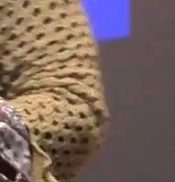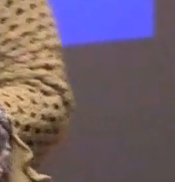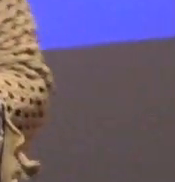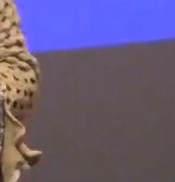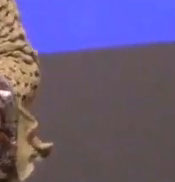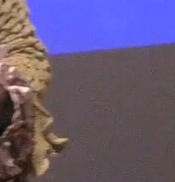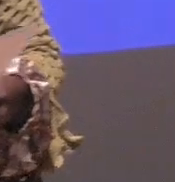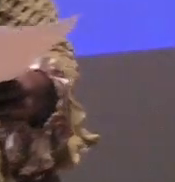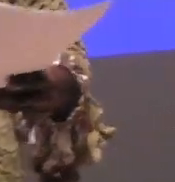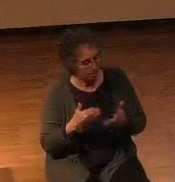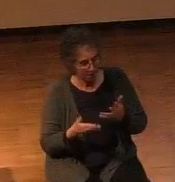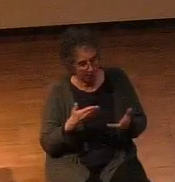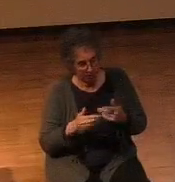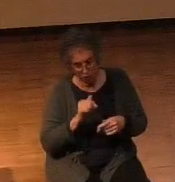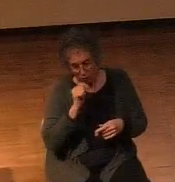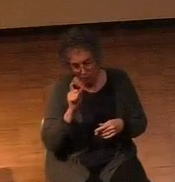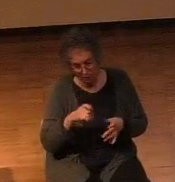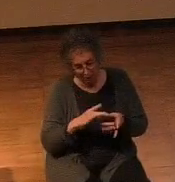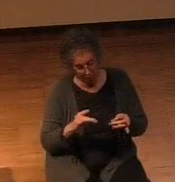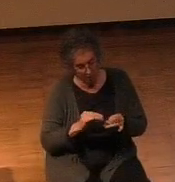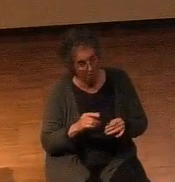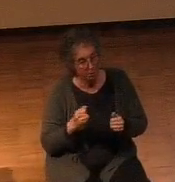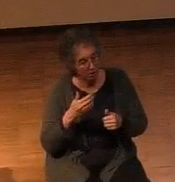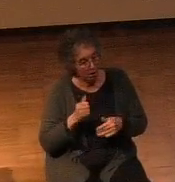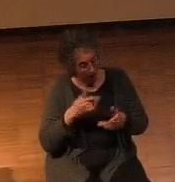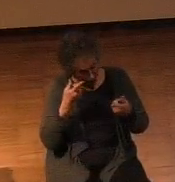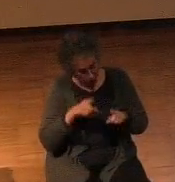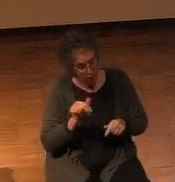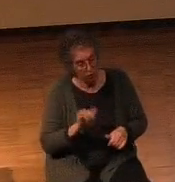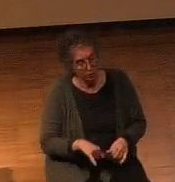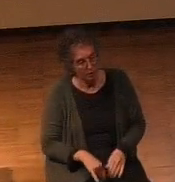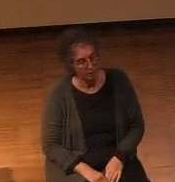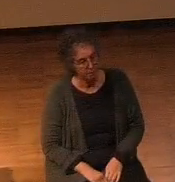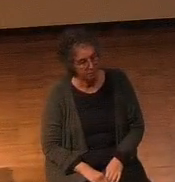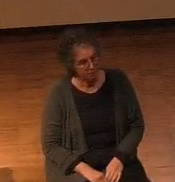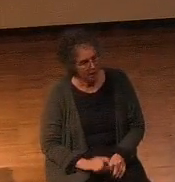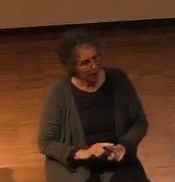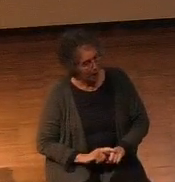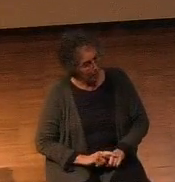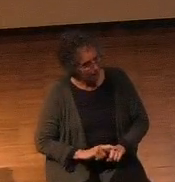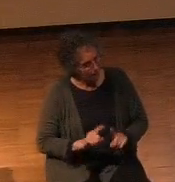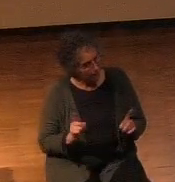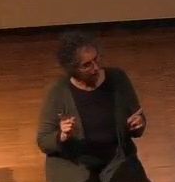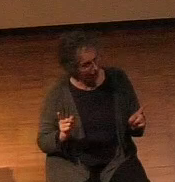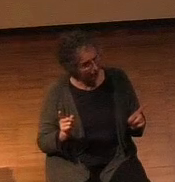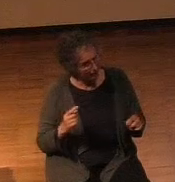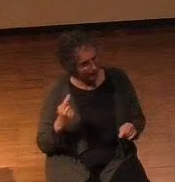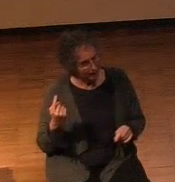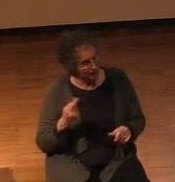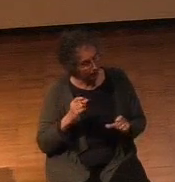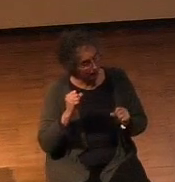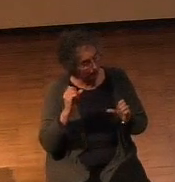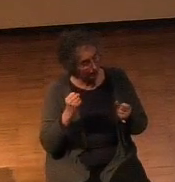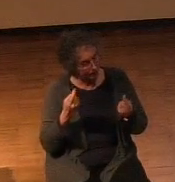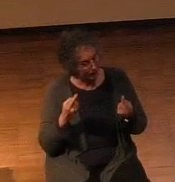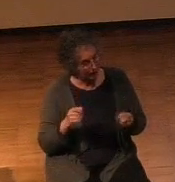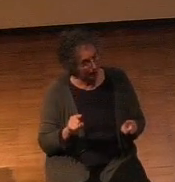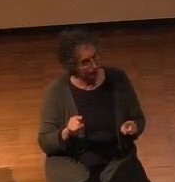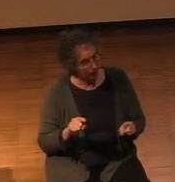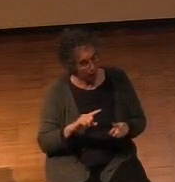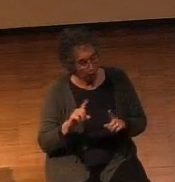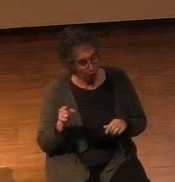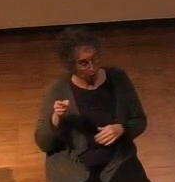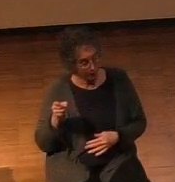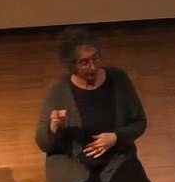the faculty here doesn't need that message, but there it is. But then something extraordinary happened when